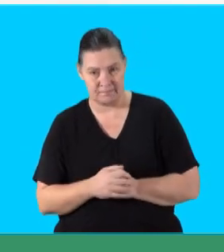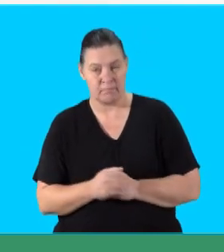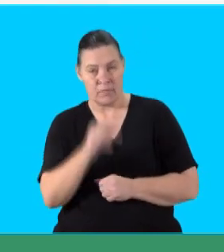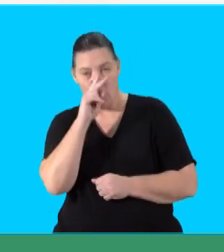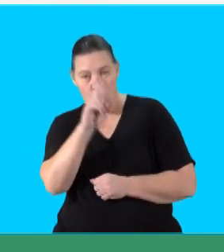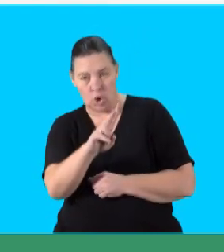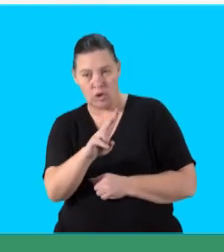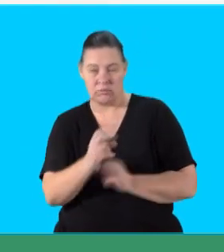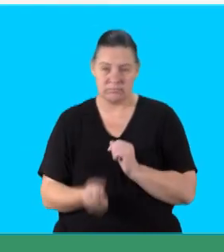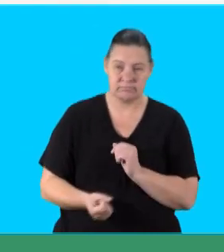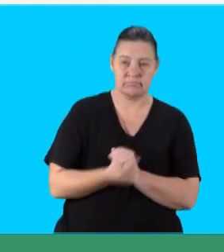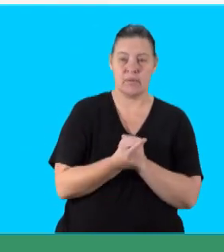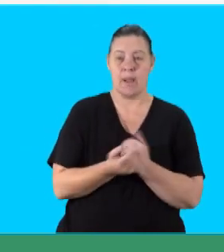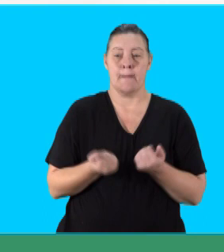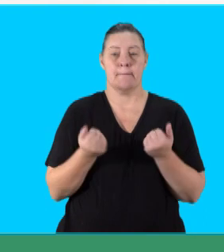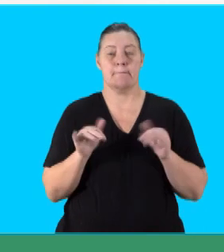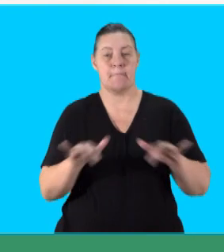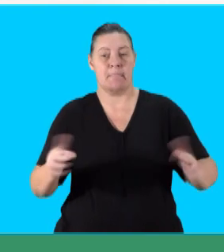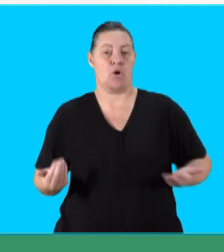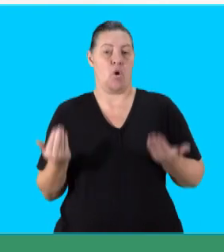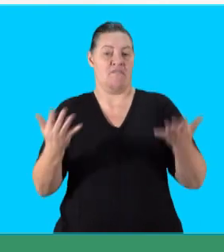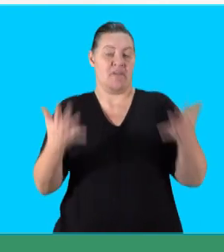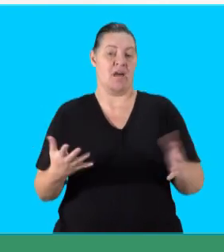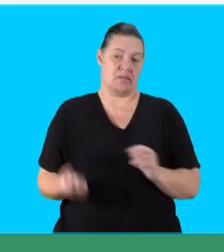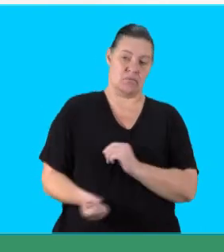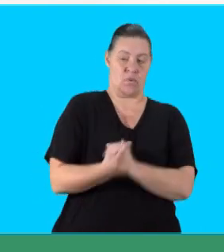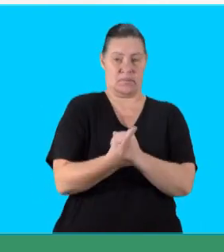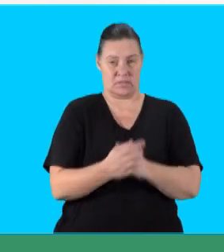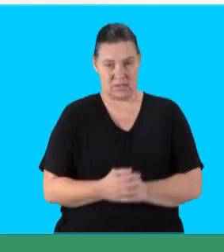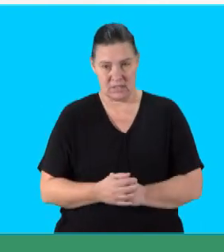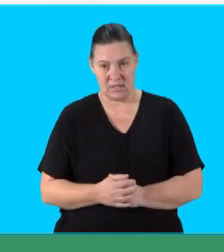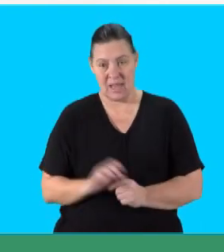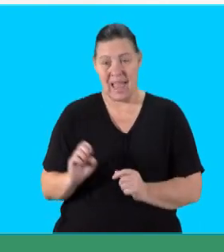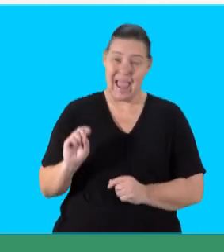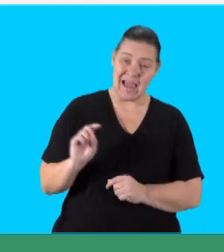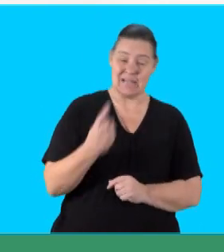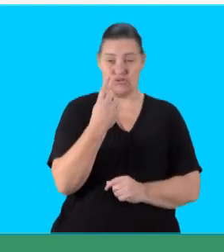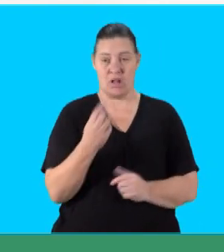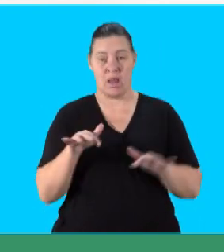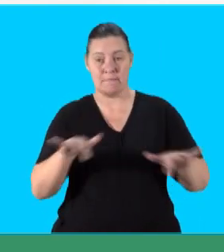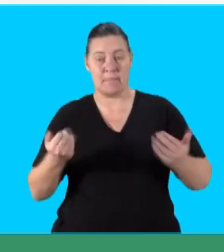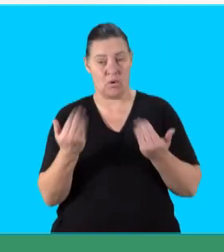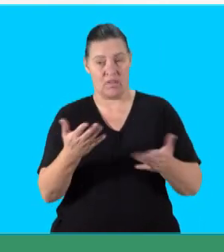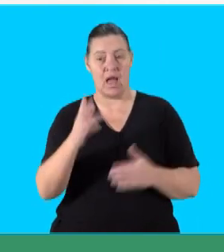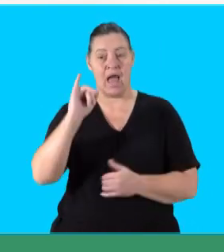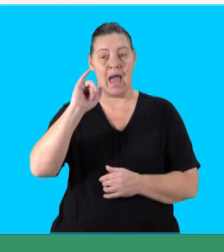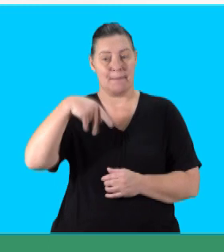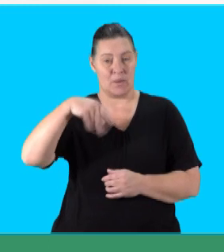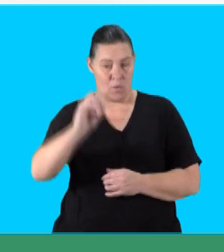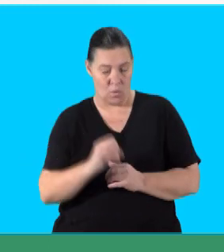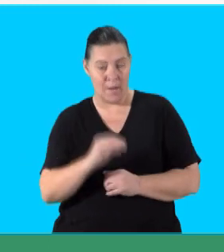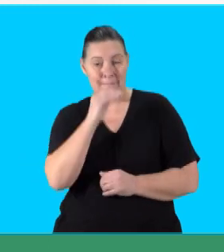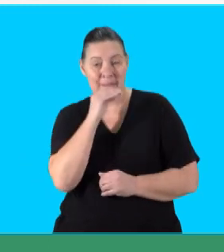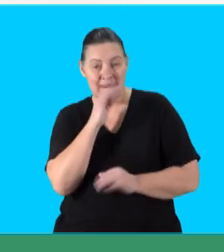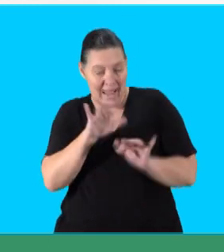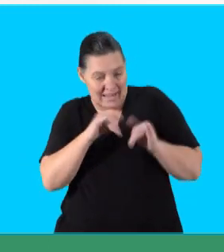the initial public offer. The meaning of the initial public offer, IPO. This is when the